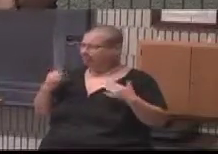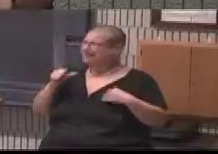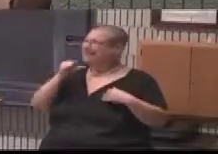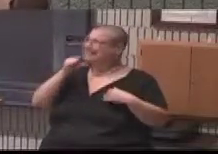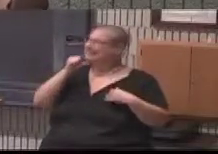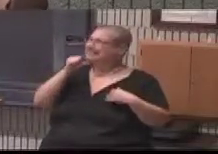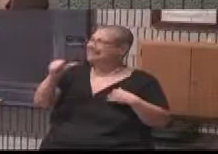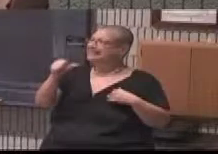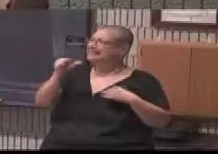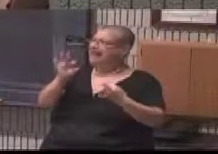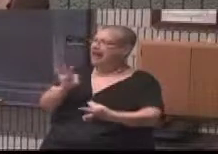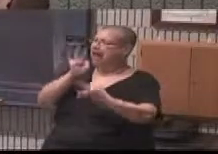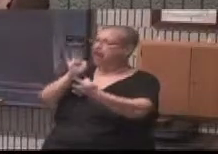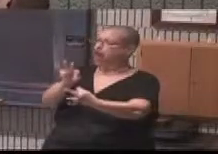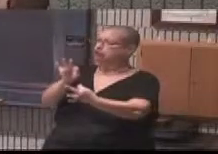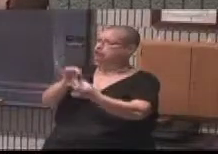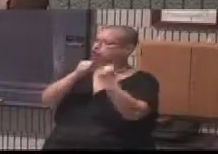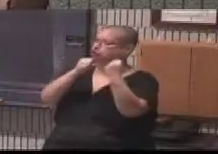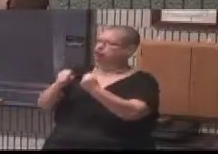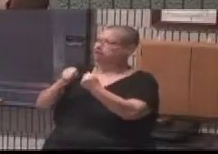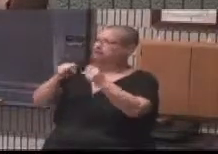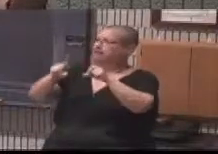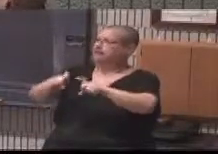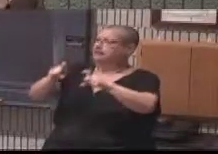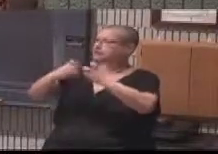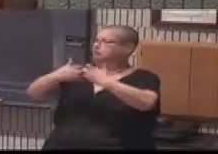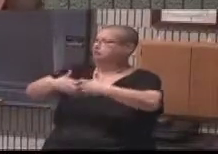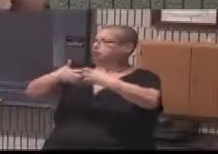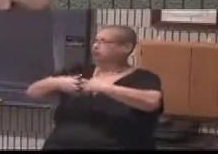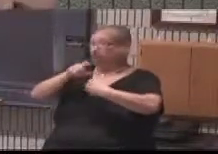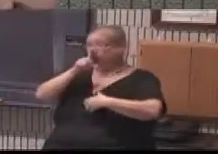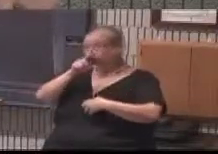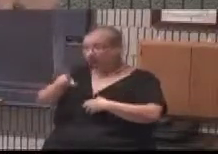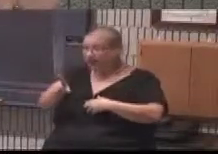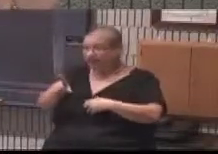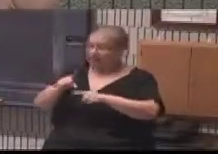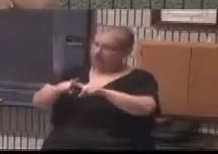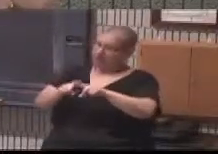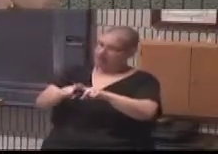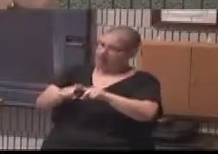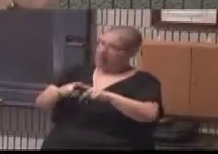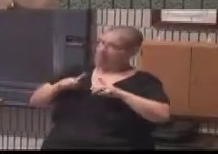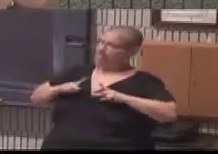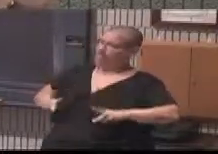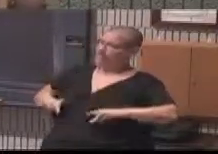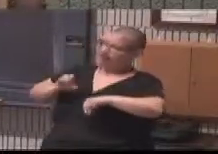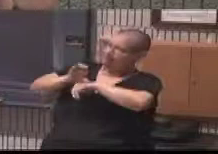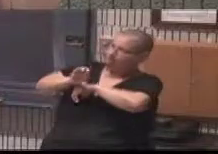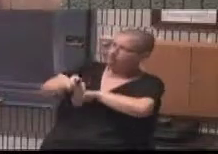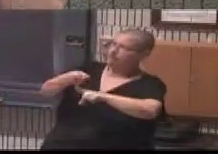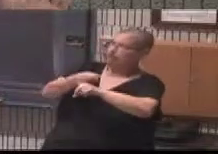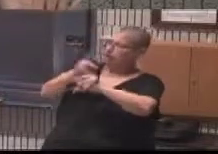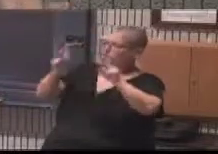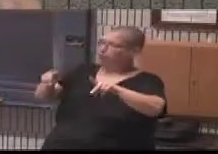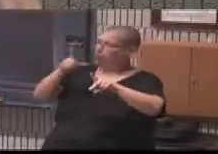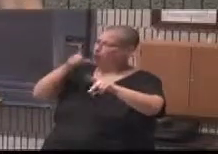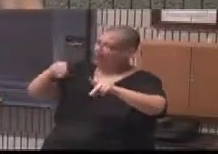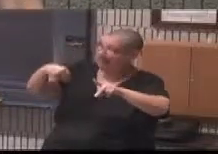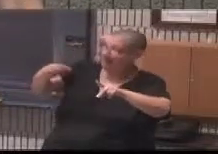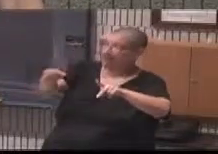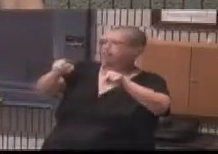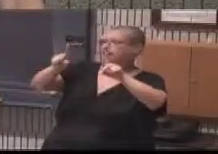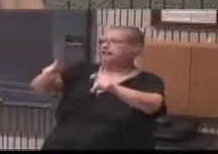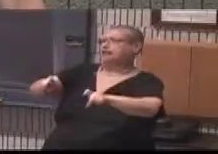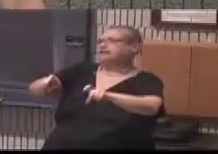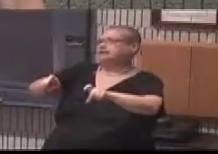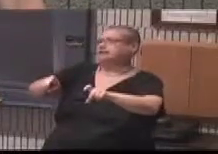inaccurate strength testing machines that really kind of depend on the physical force of the person who is giving the test.